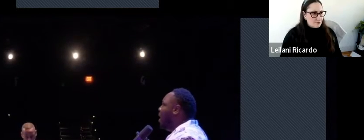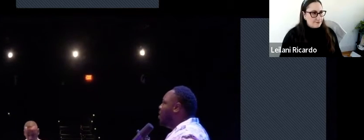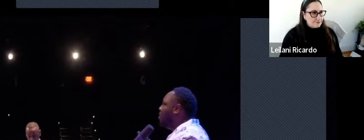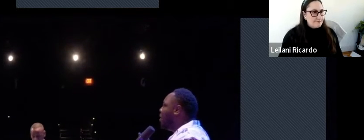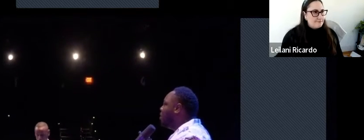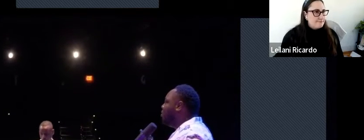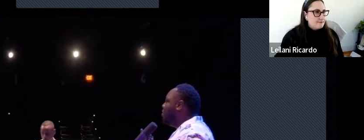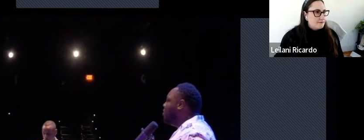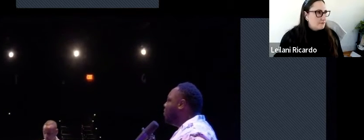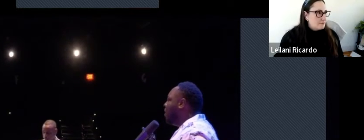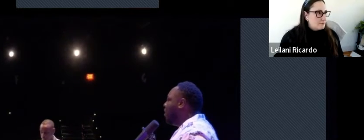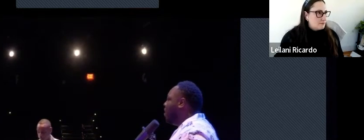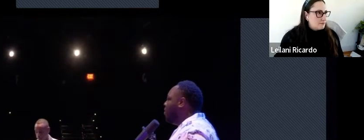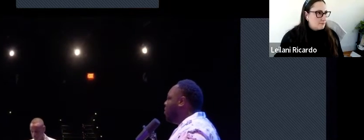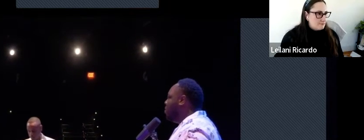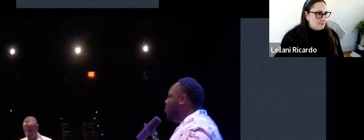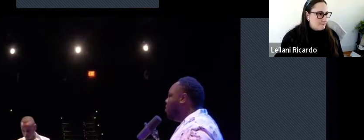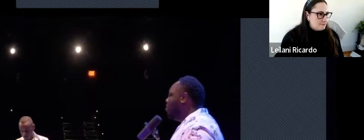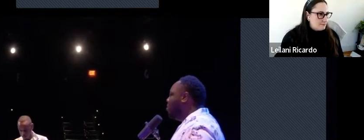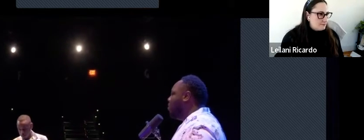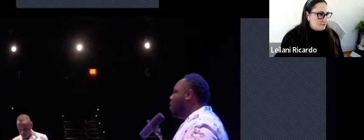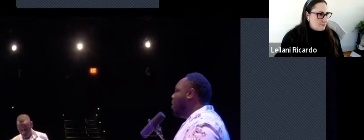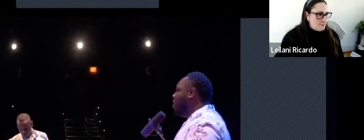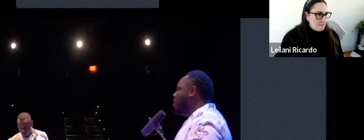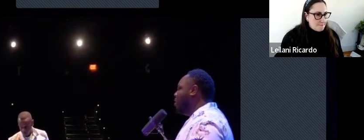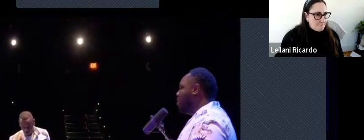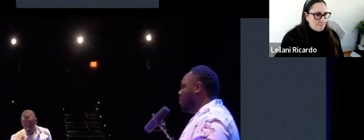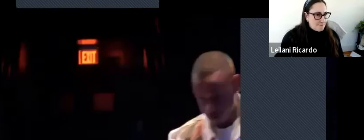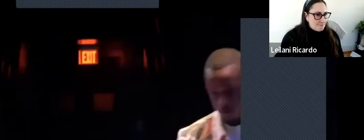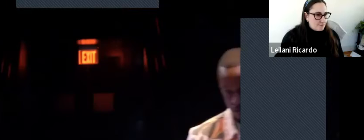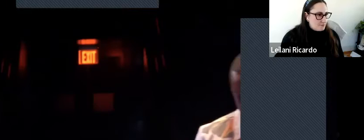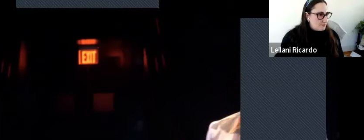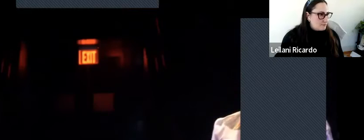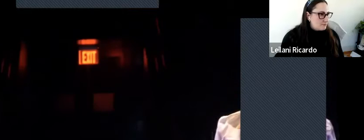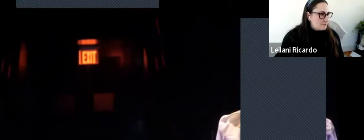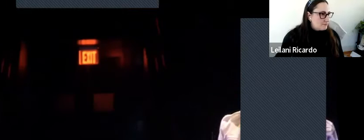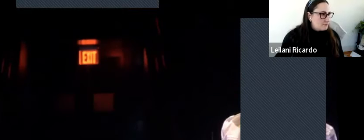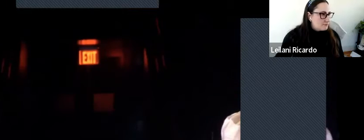when the high's like 25, too cold to cry.